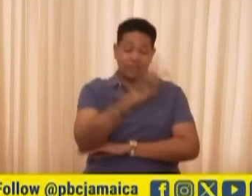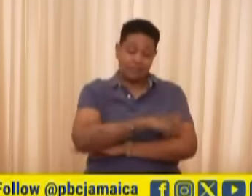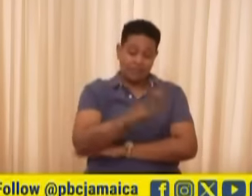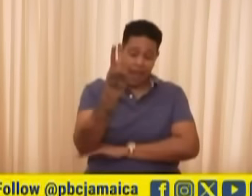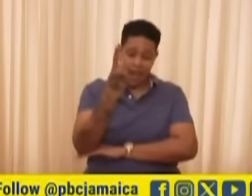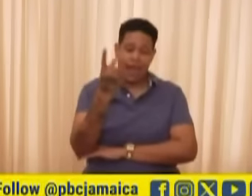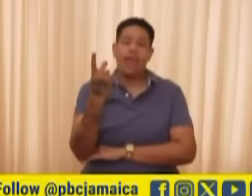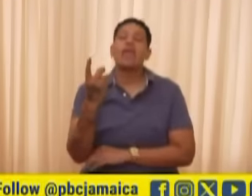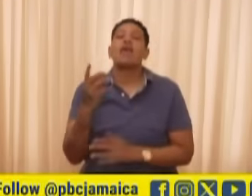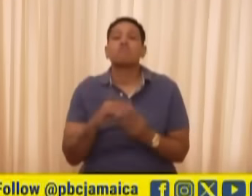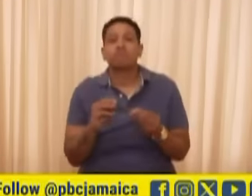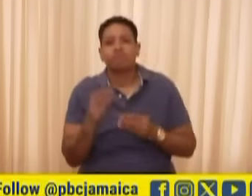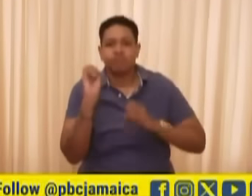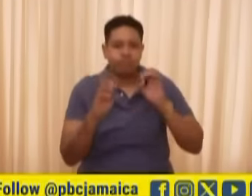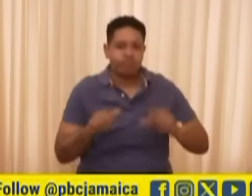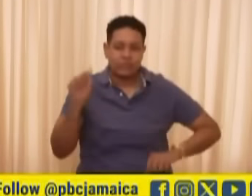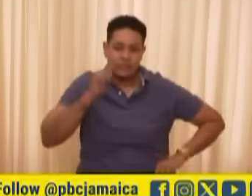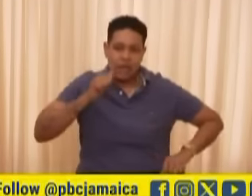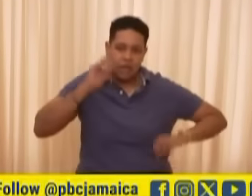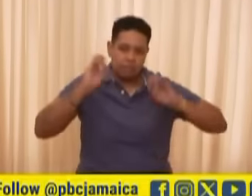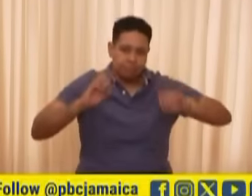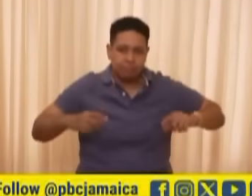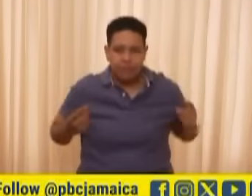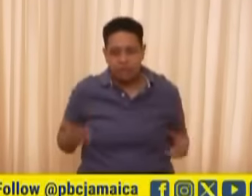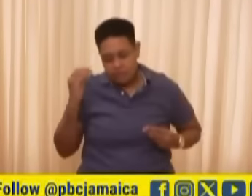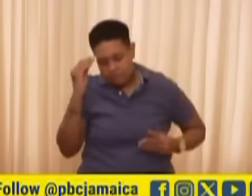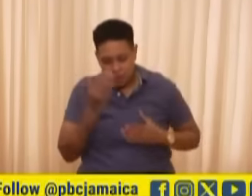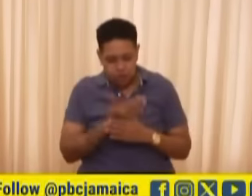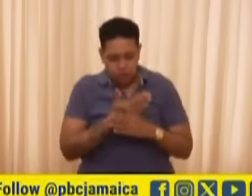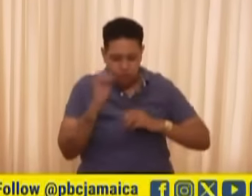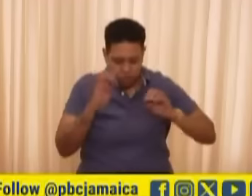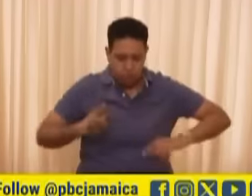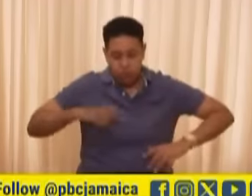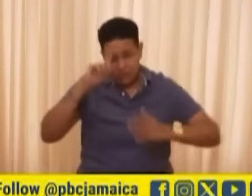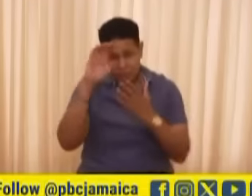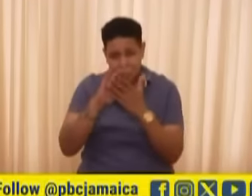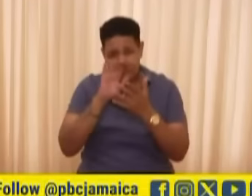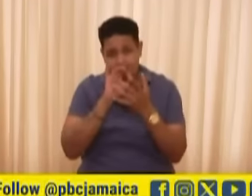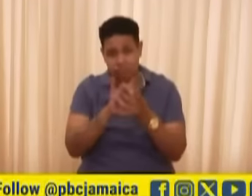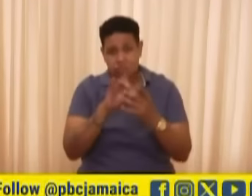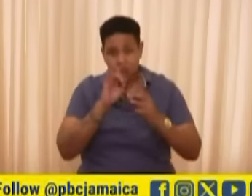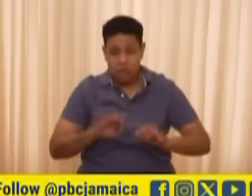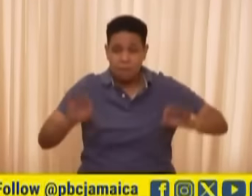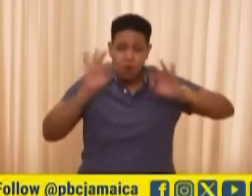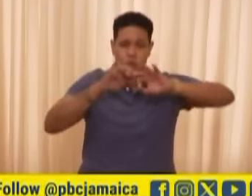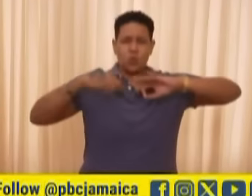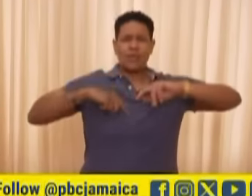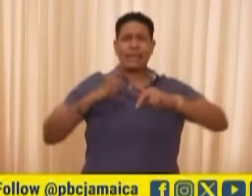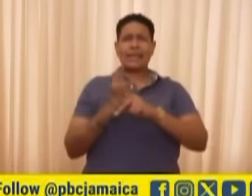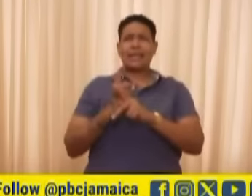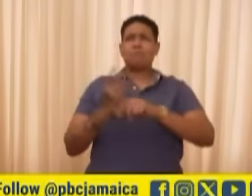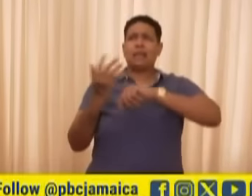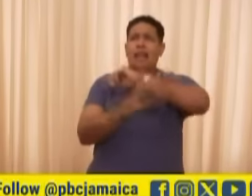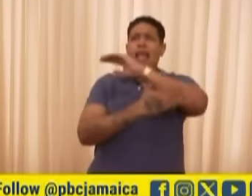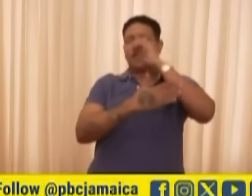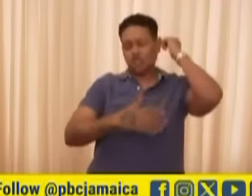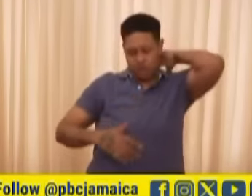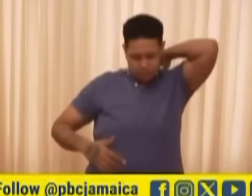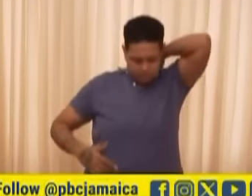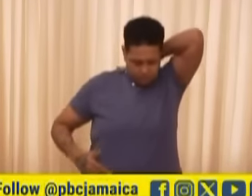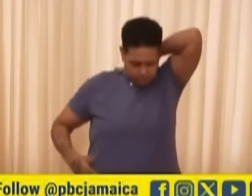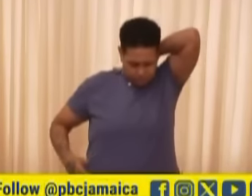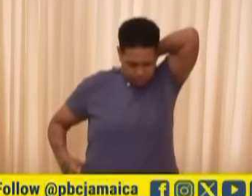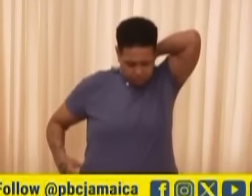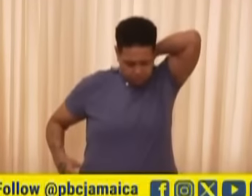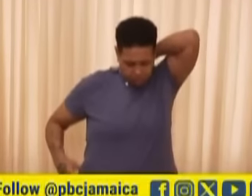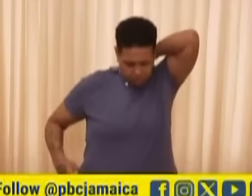day of doing daily press briefings. We believe it's very important that we keep the nation